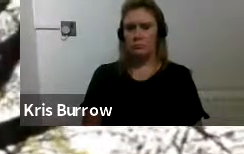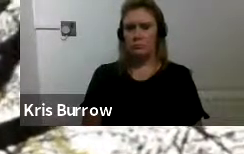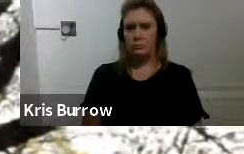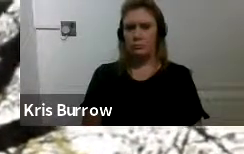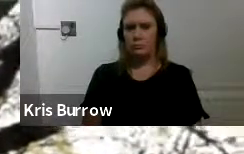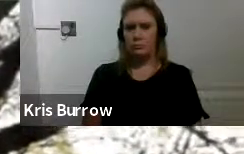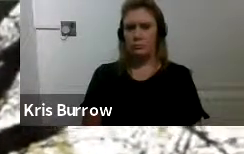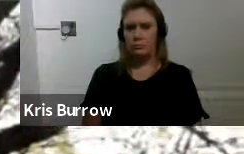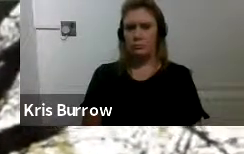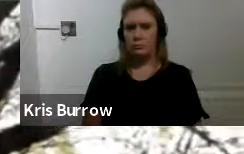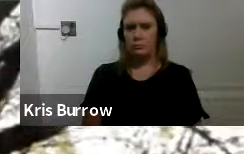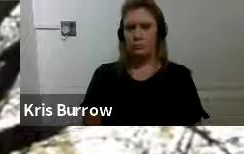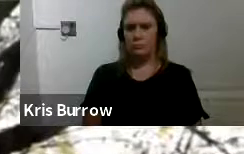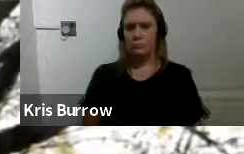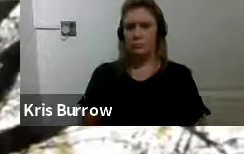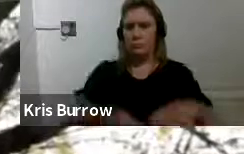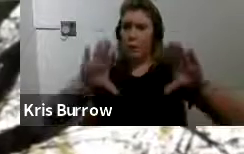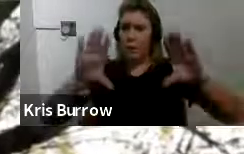told you.